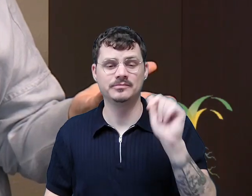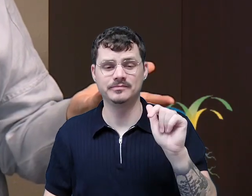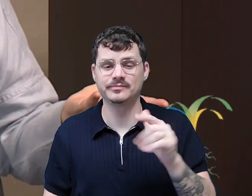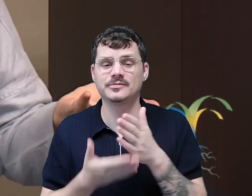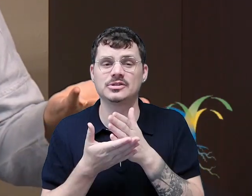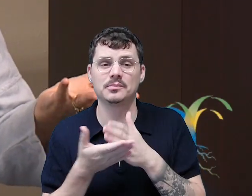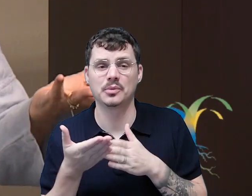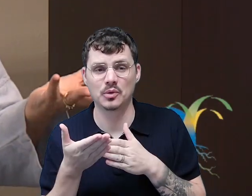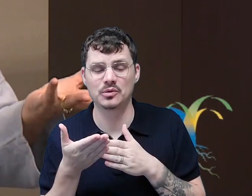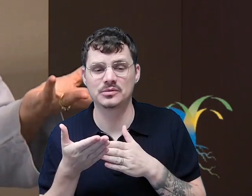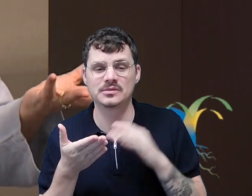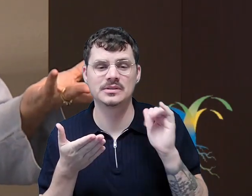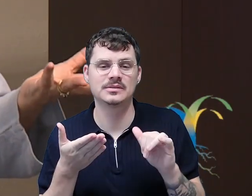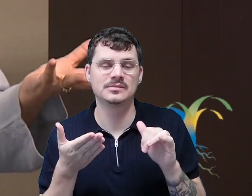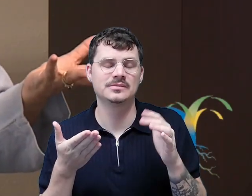is the part that